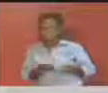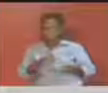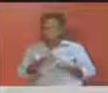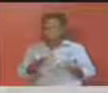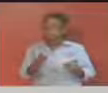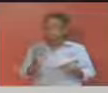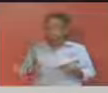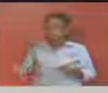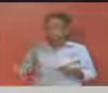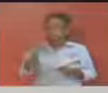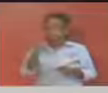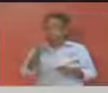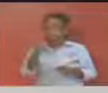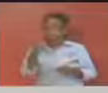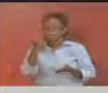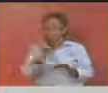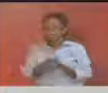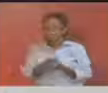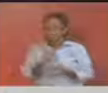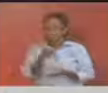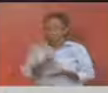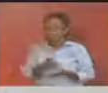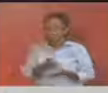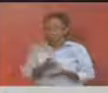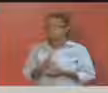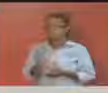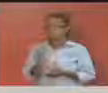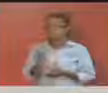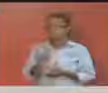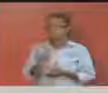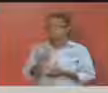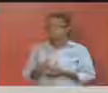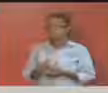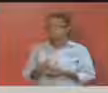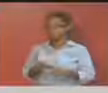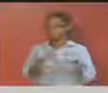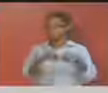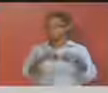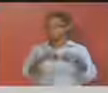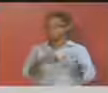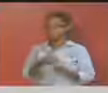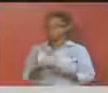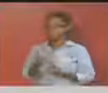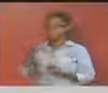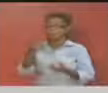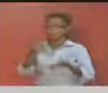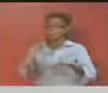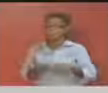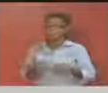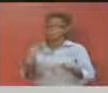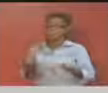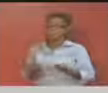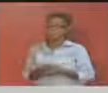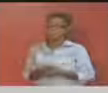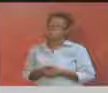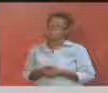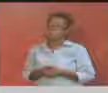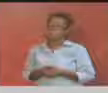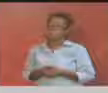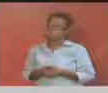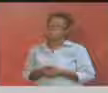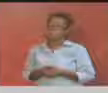approved. Shortcuts will not help us in the long term. It may make us popular in the short